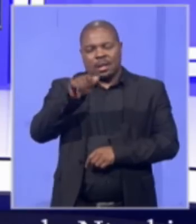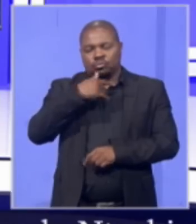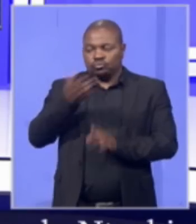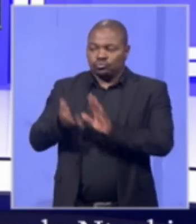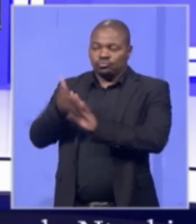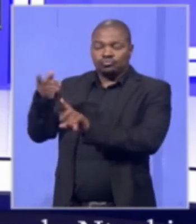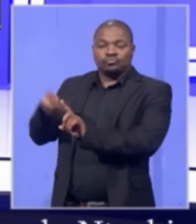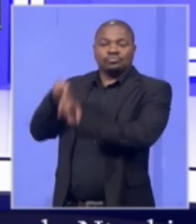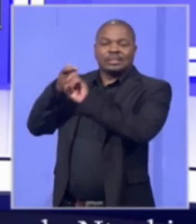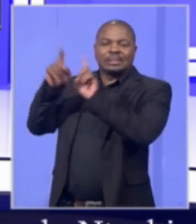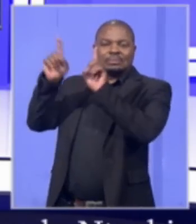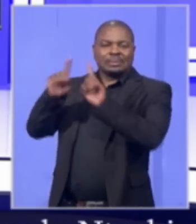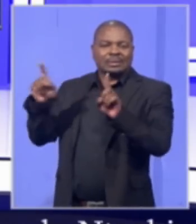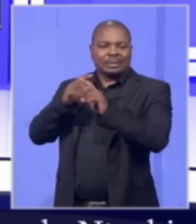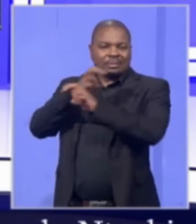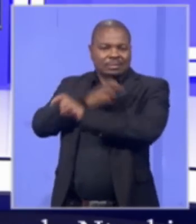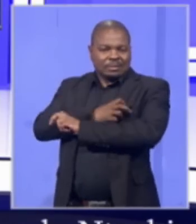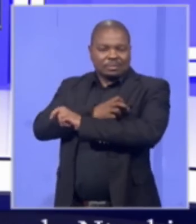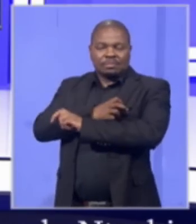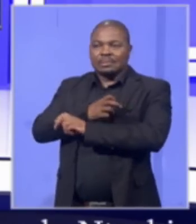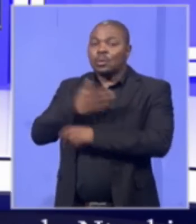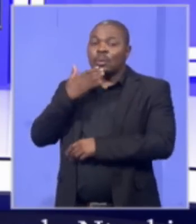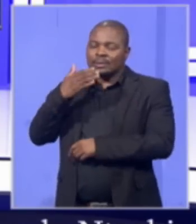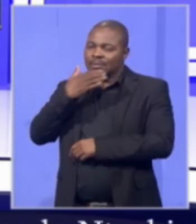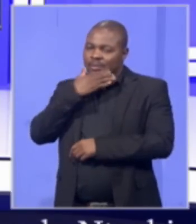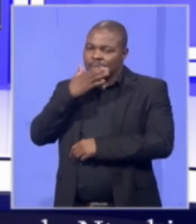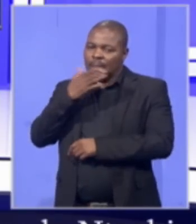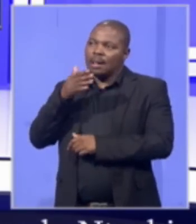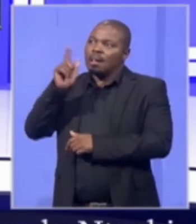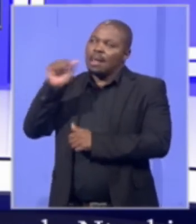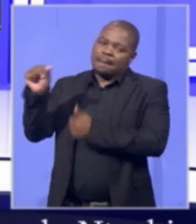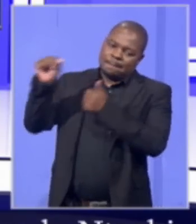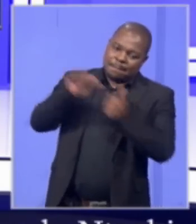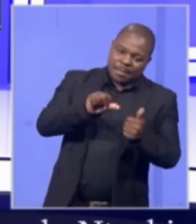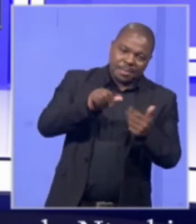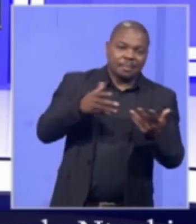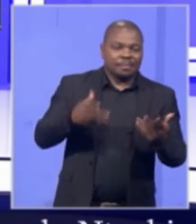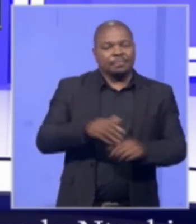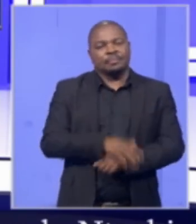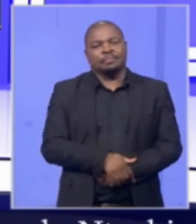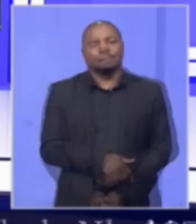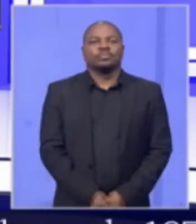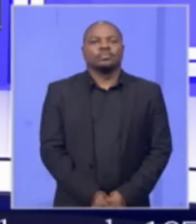boikhutso a kgethegileng ka Sedimonthole pele ga ka boela kwa setlhopheng.